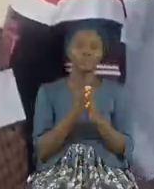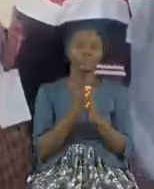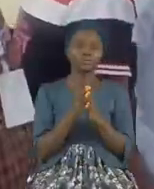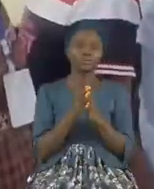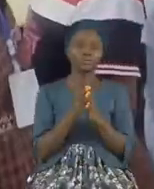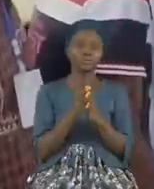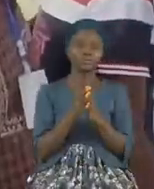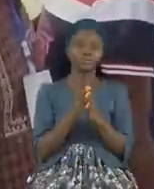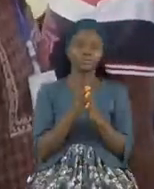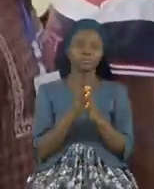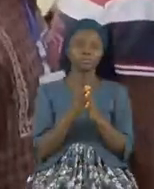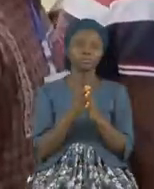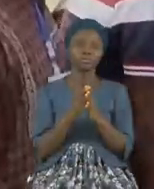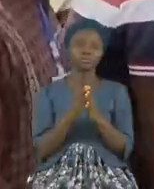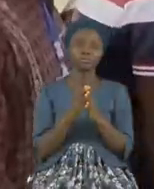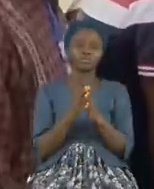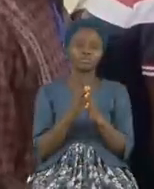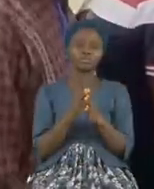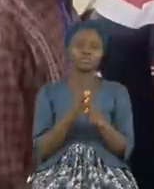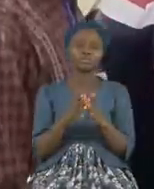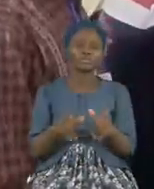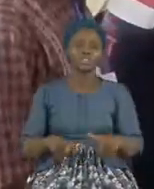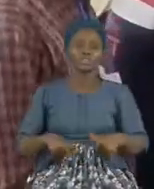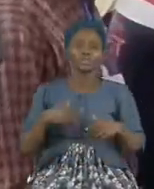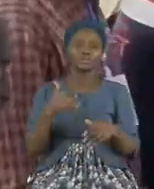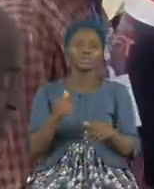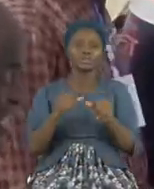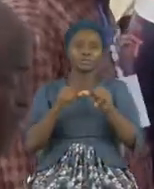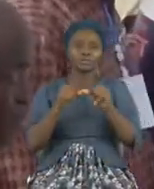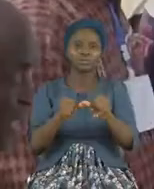Live a consistent, righteous life.